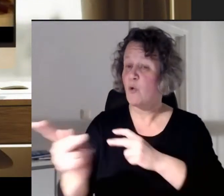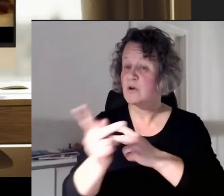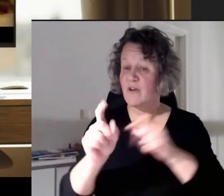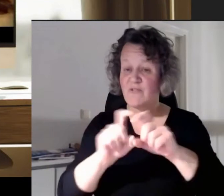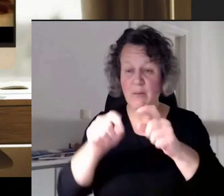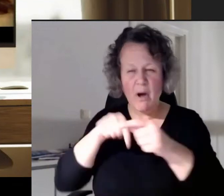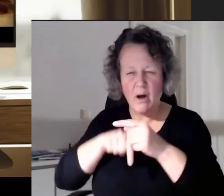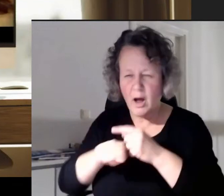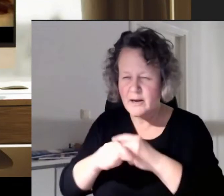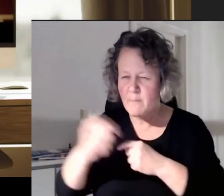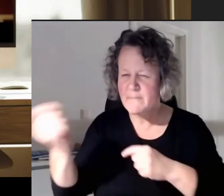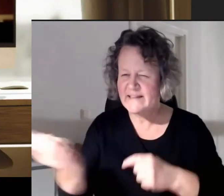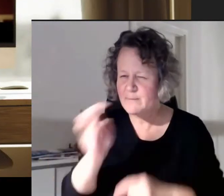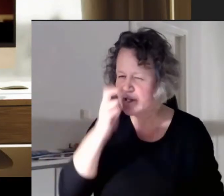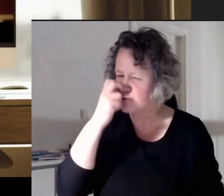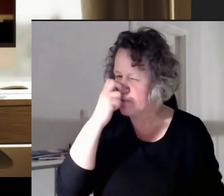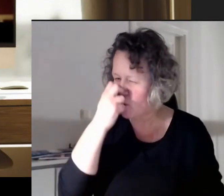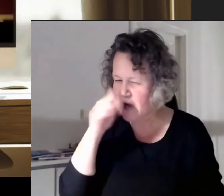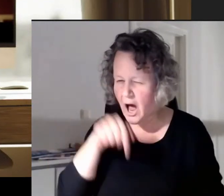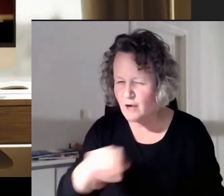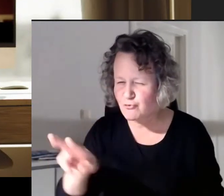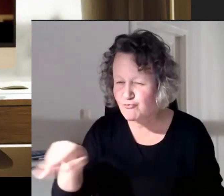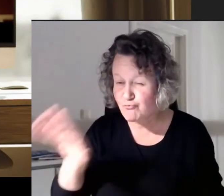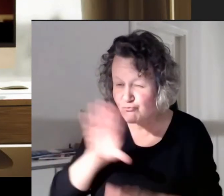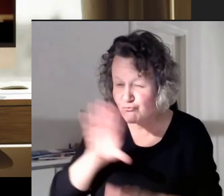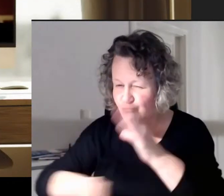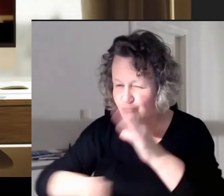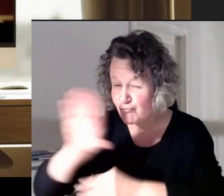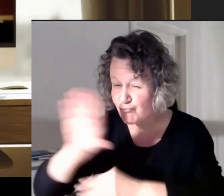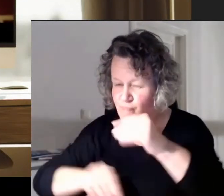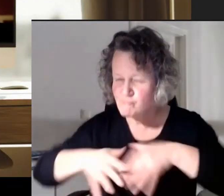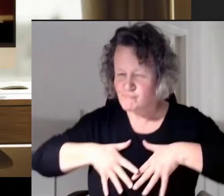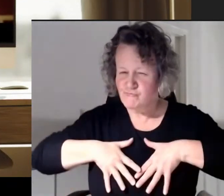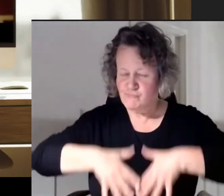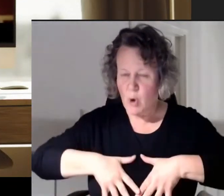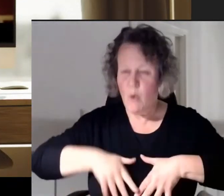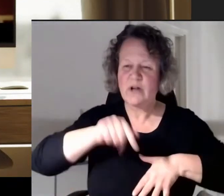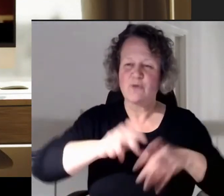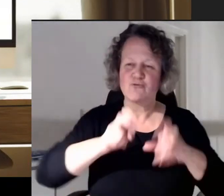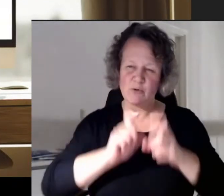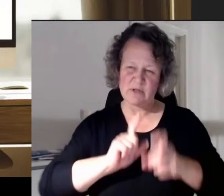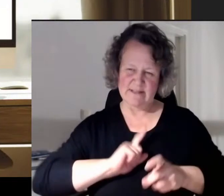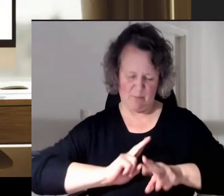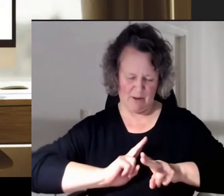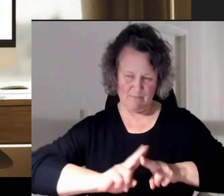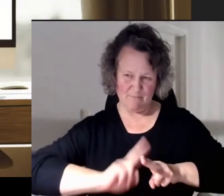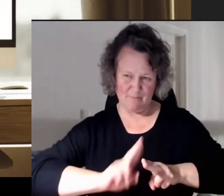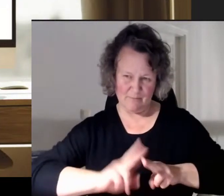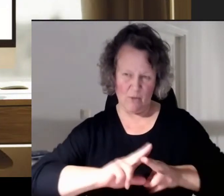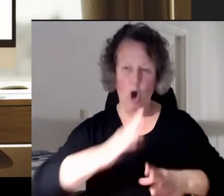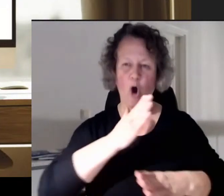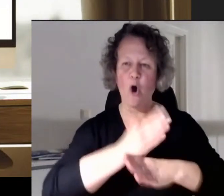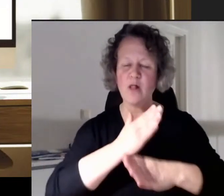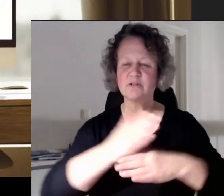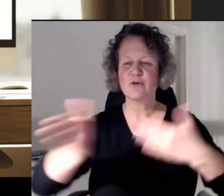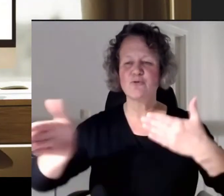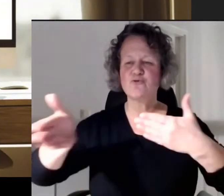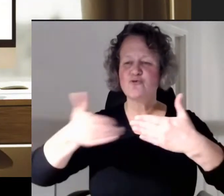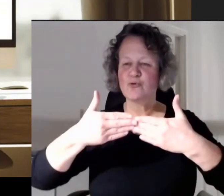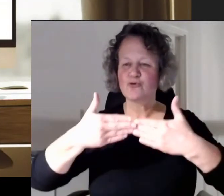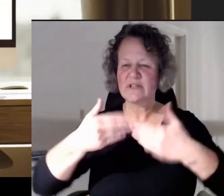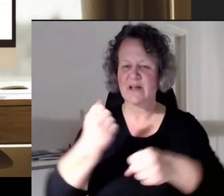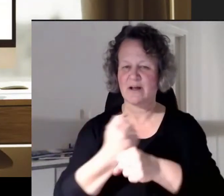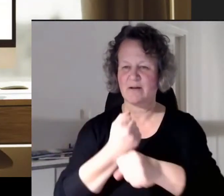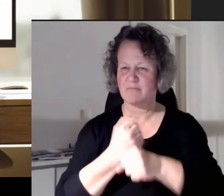the factory, doing some company spying, and he built his own door closer in his private environment, and he was